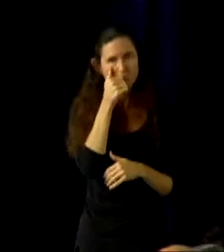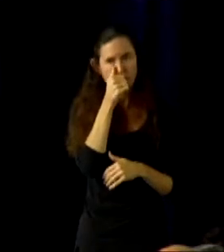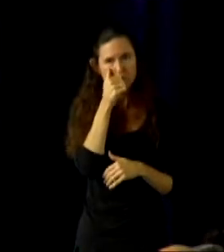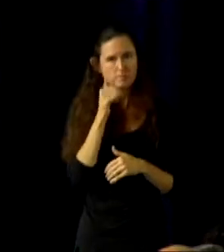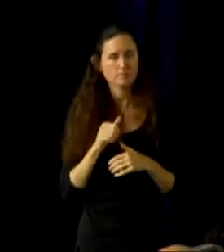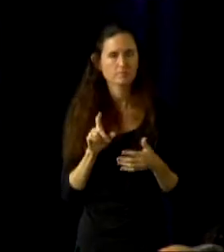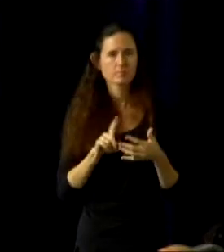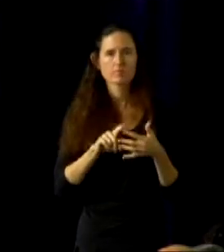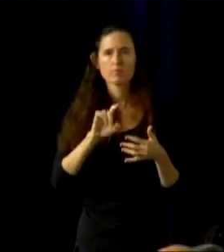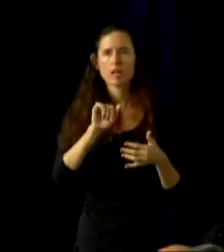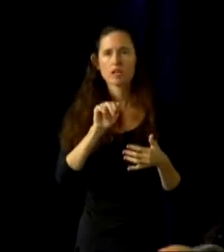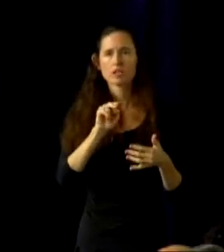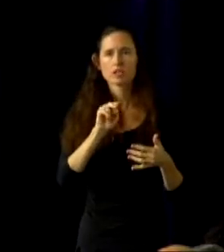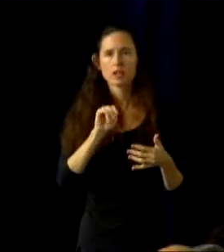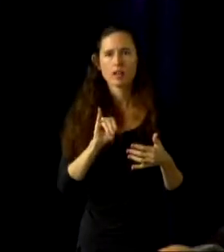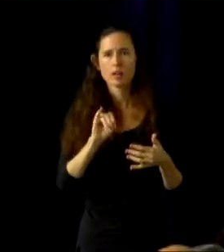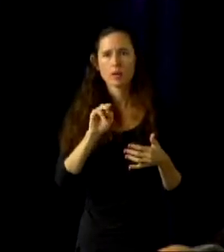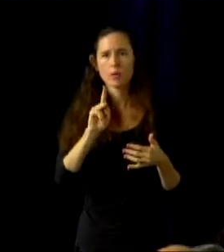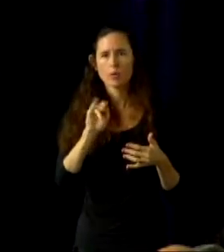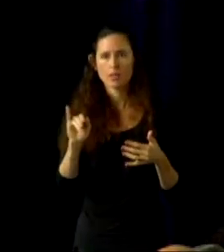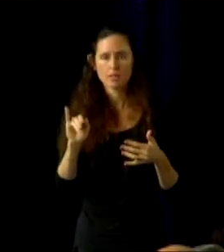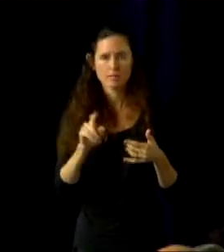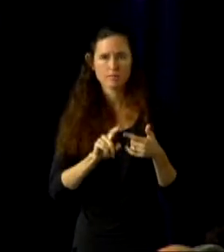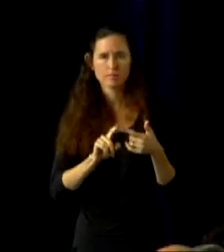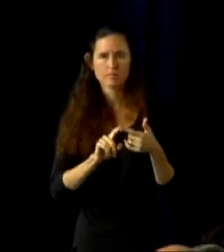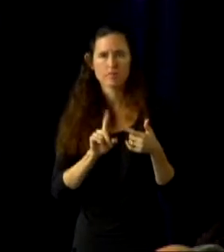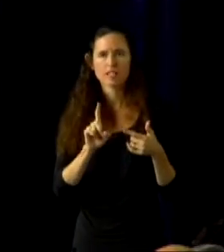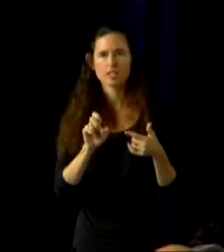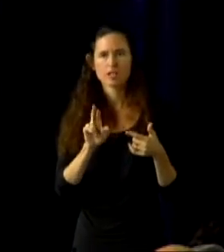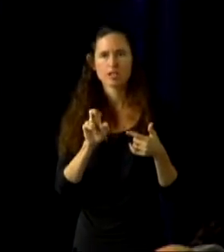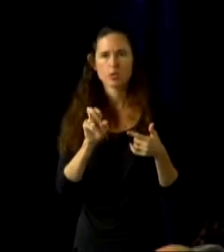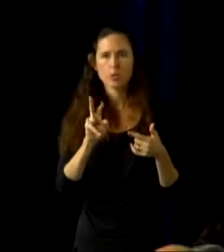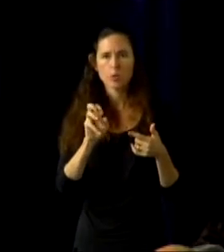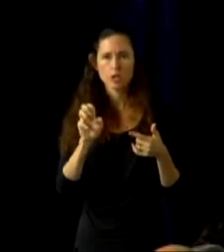Jana Coy is going to be at Deerwood.